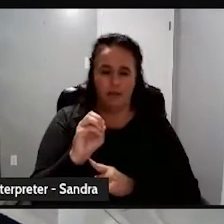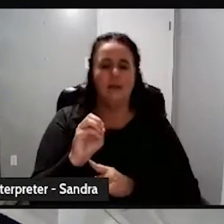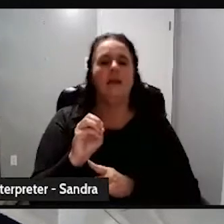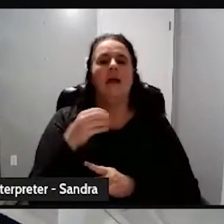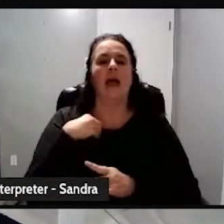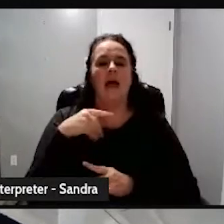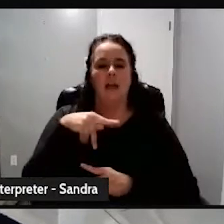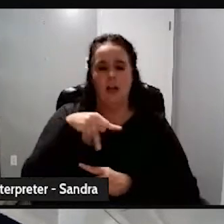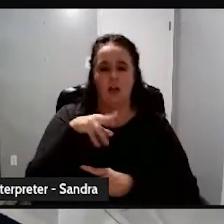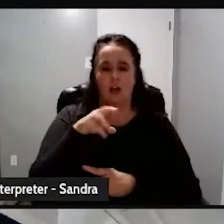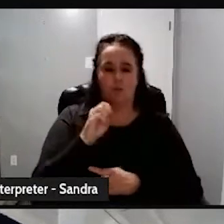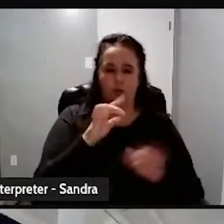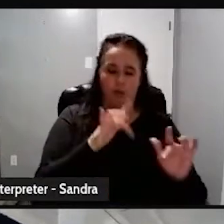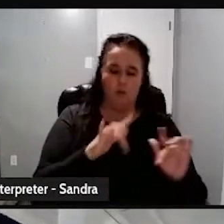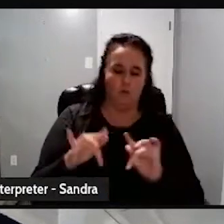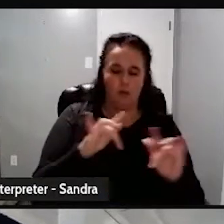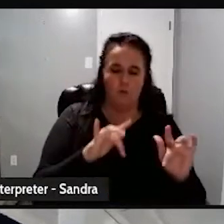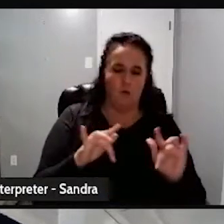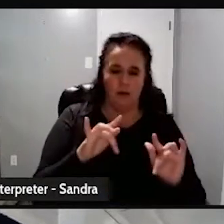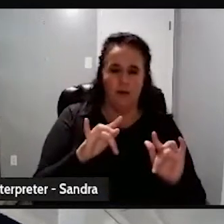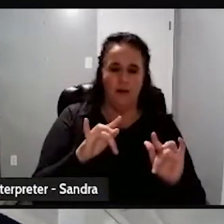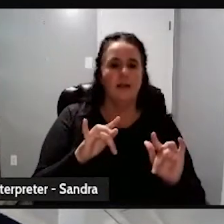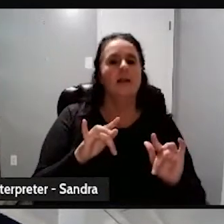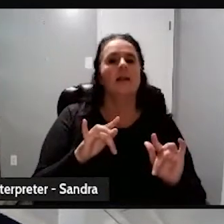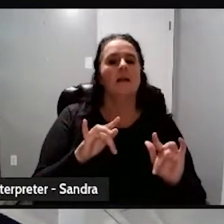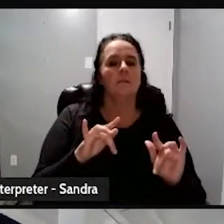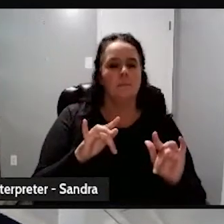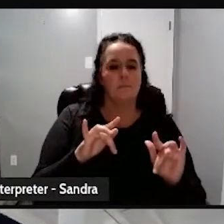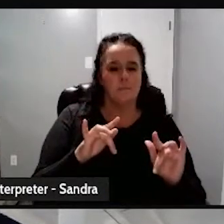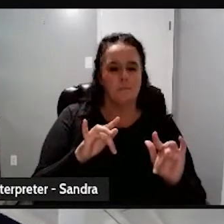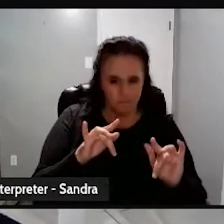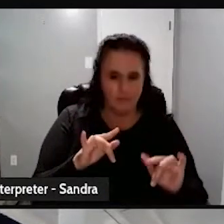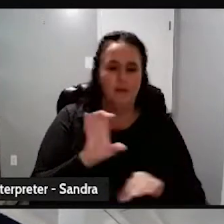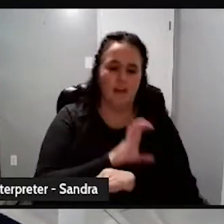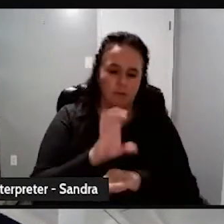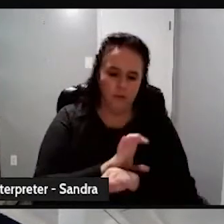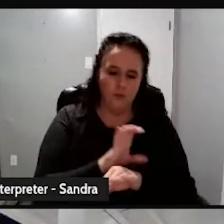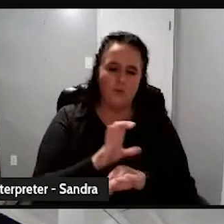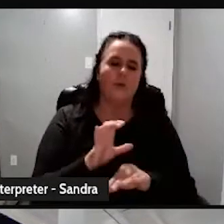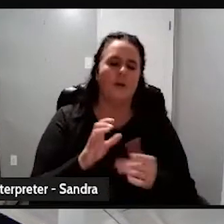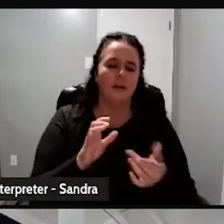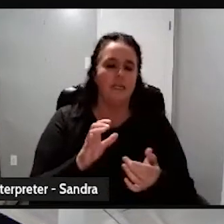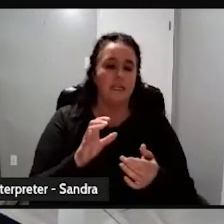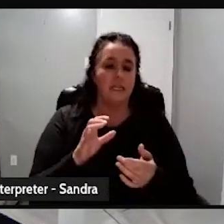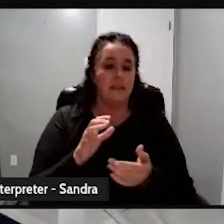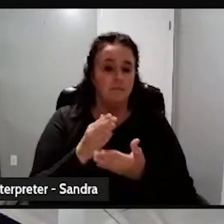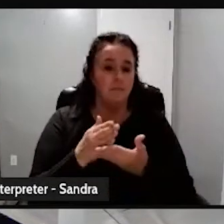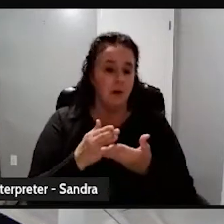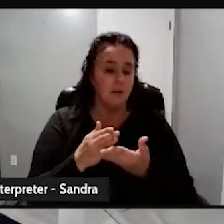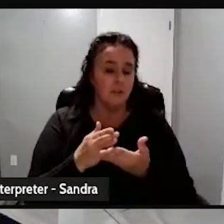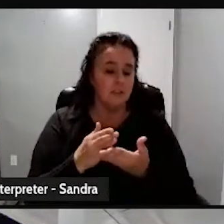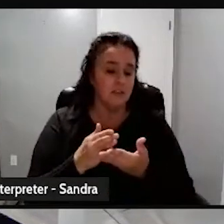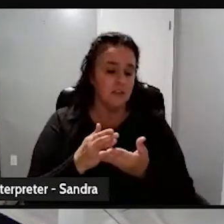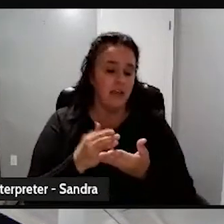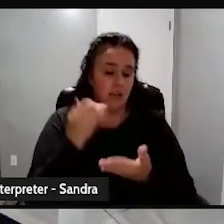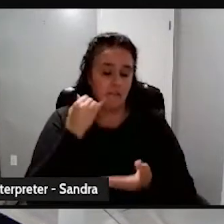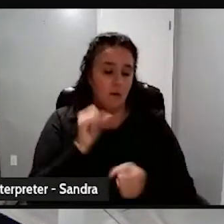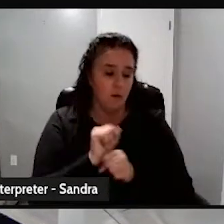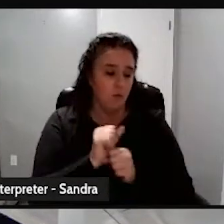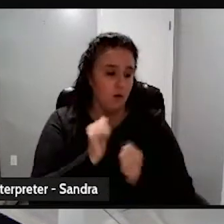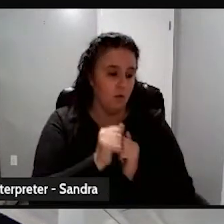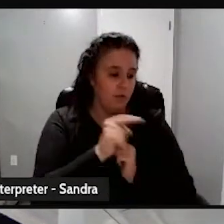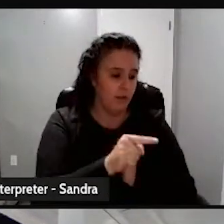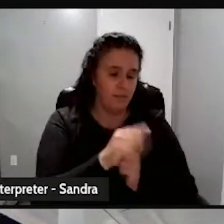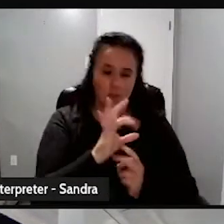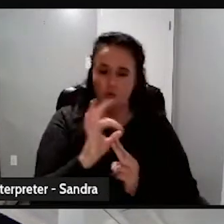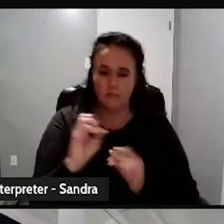pre-recorded streaming pieces. And if I want to work with this particular collaborator, I have no choice, but we